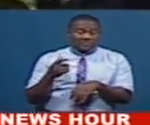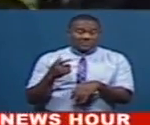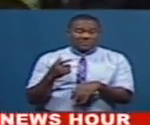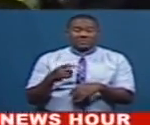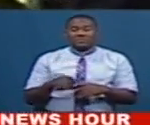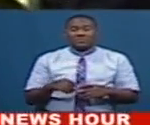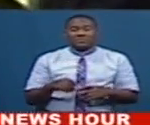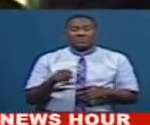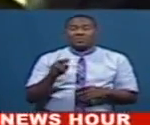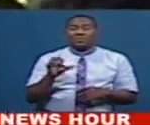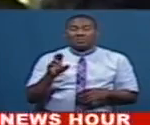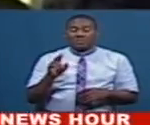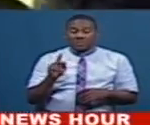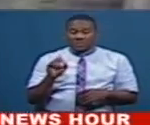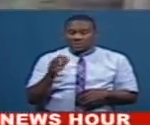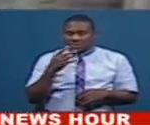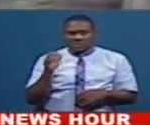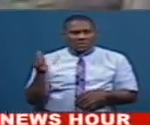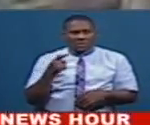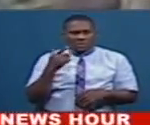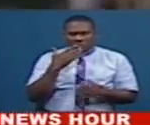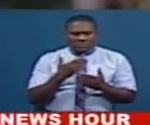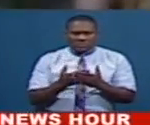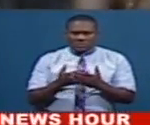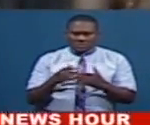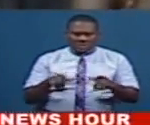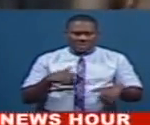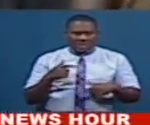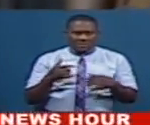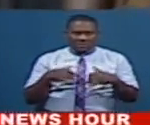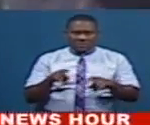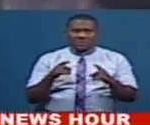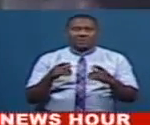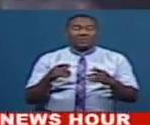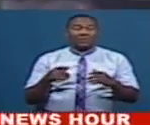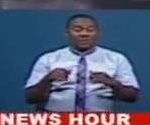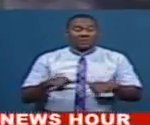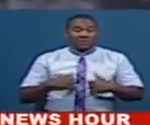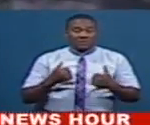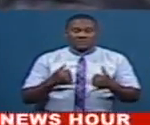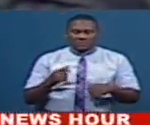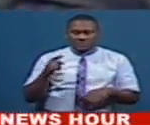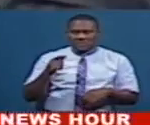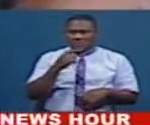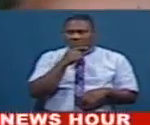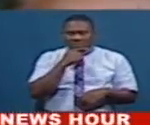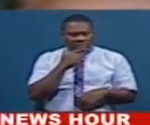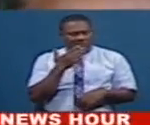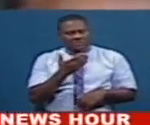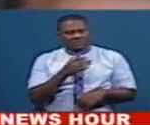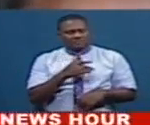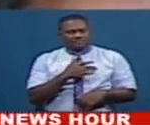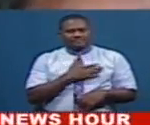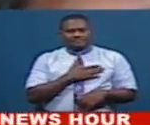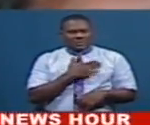Nyako Andam, asked all to live lives worthy of emulation. In a tribute, President Akufo-Addo described the late Akenten Appiah